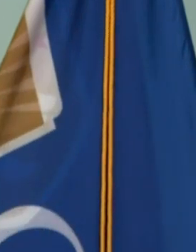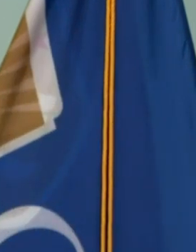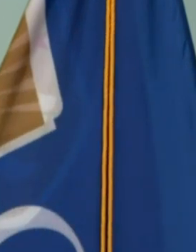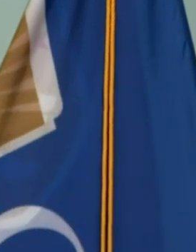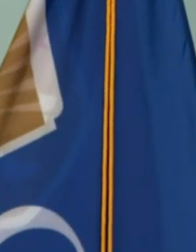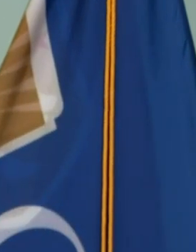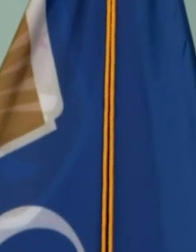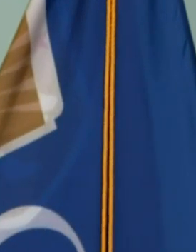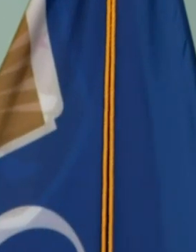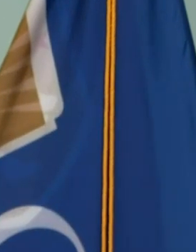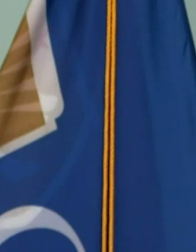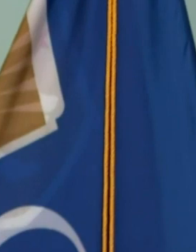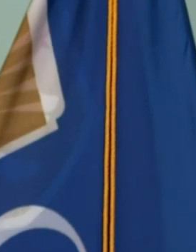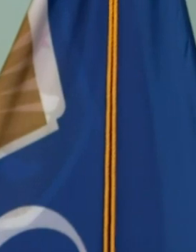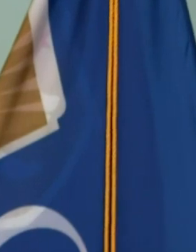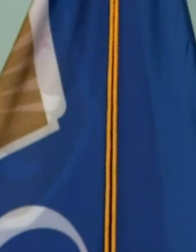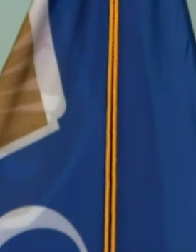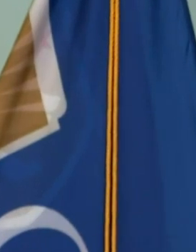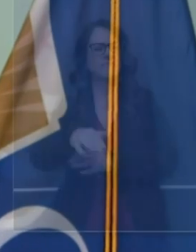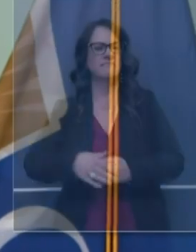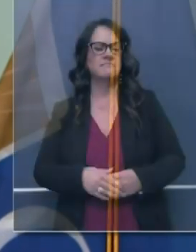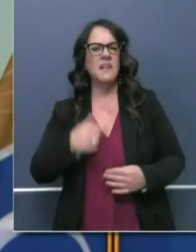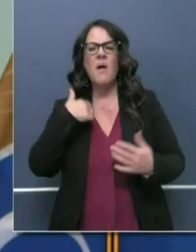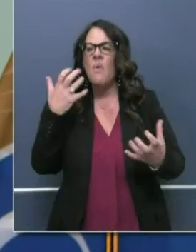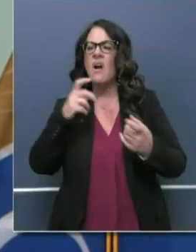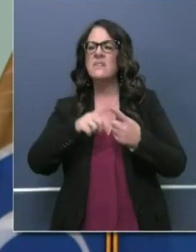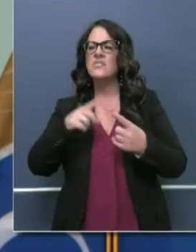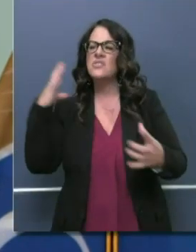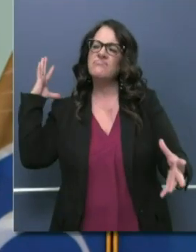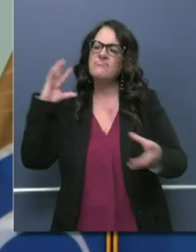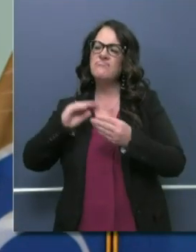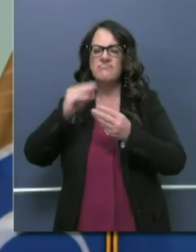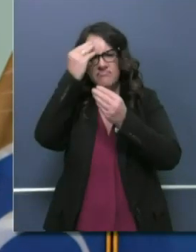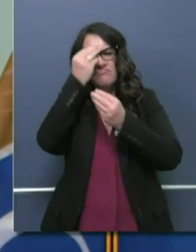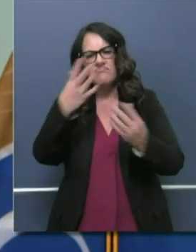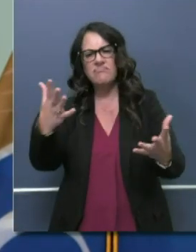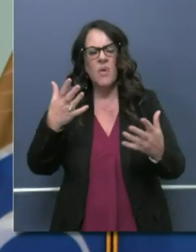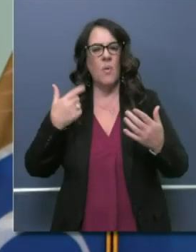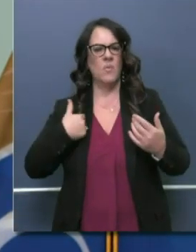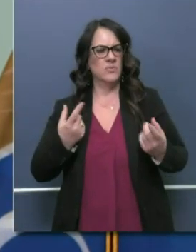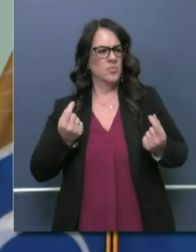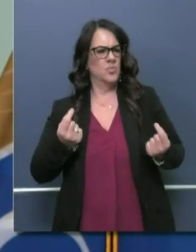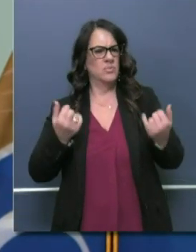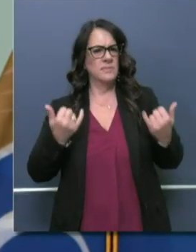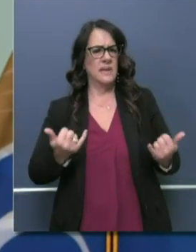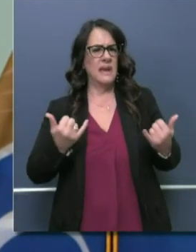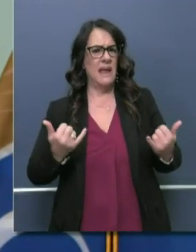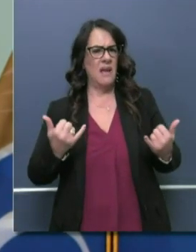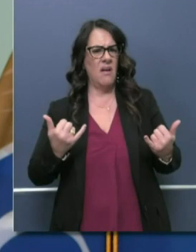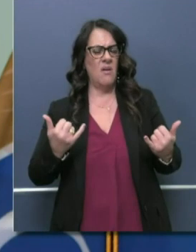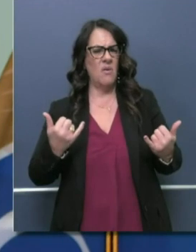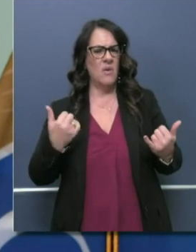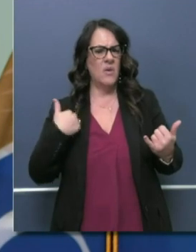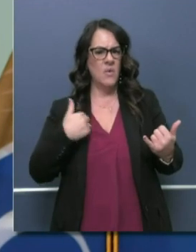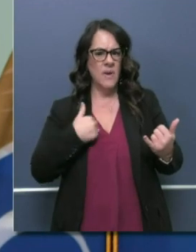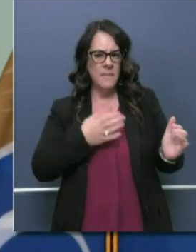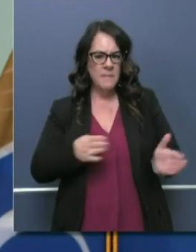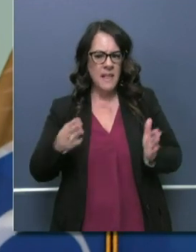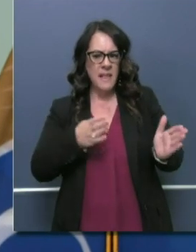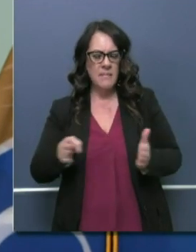Well, good afternoon. I wanted to update all of you on our current efforts that are underway, not only to